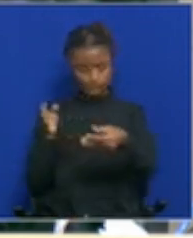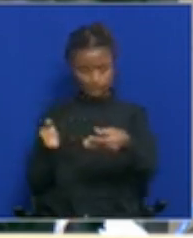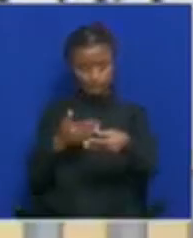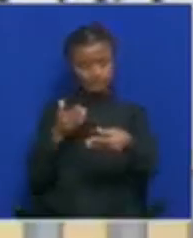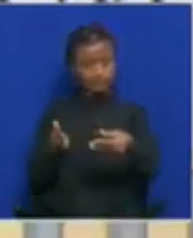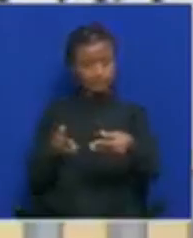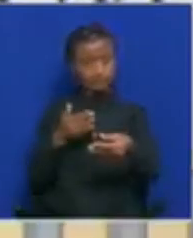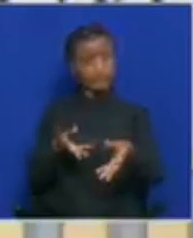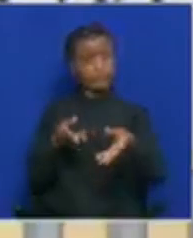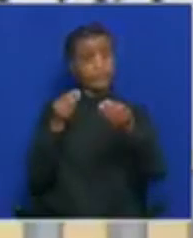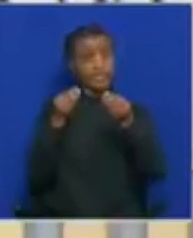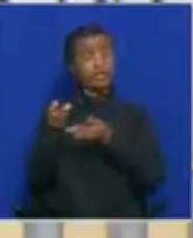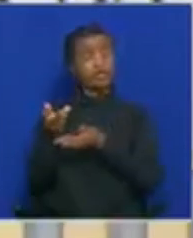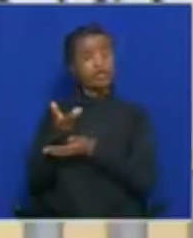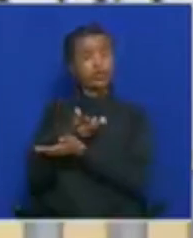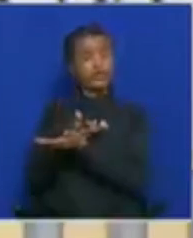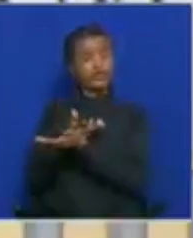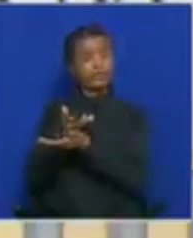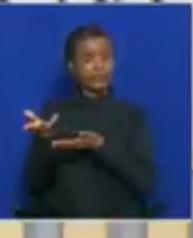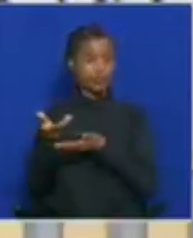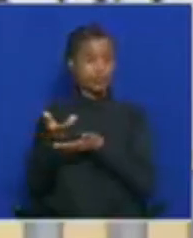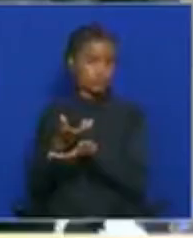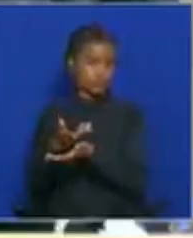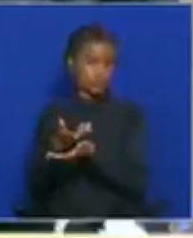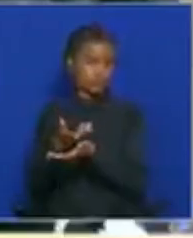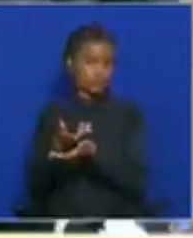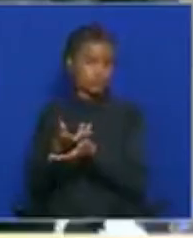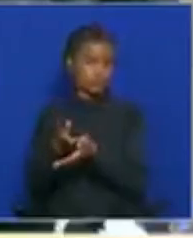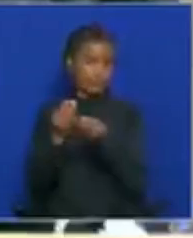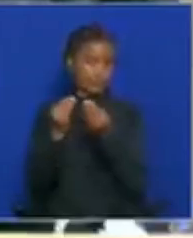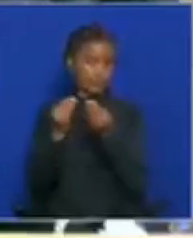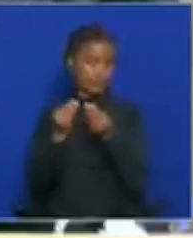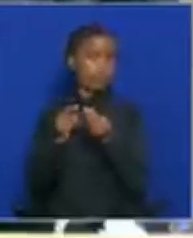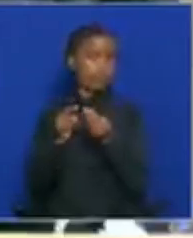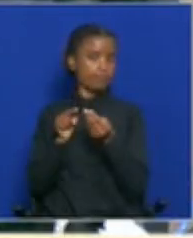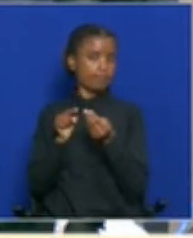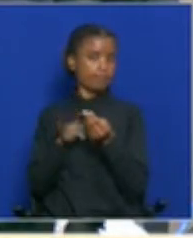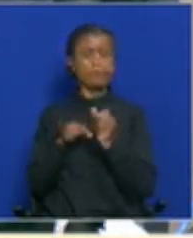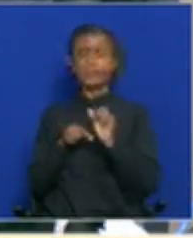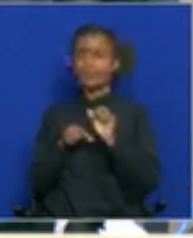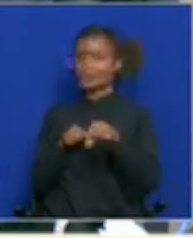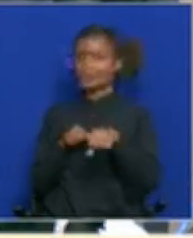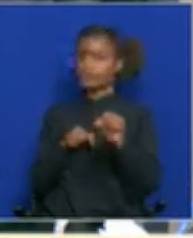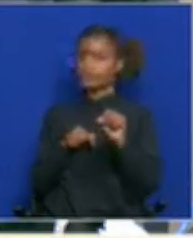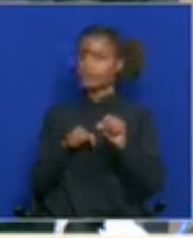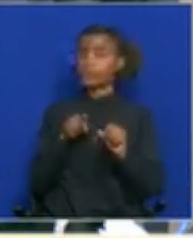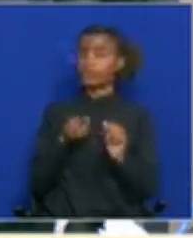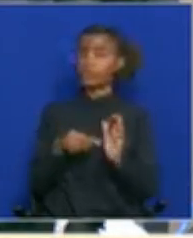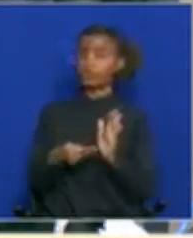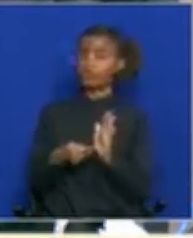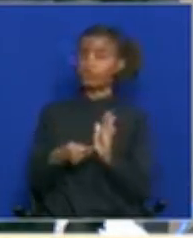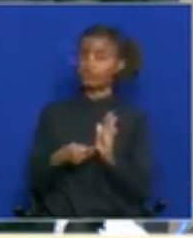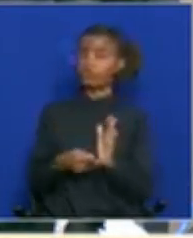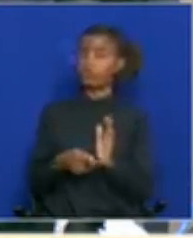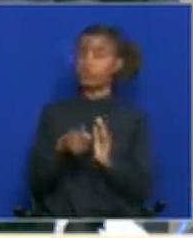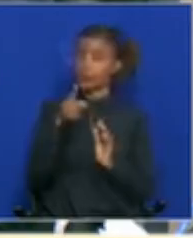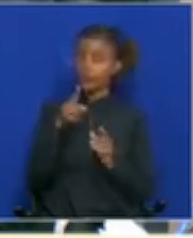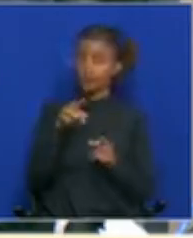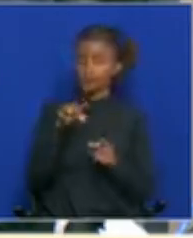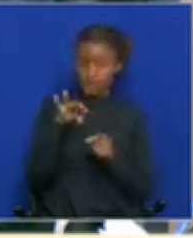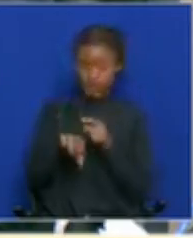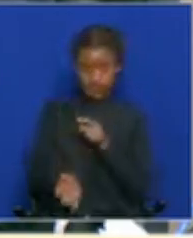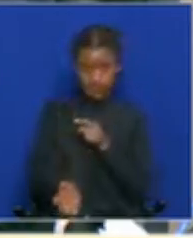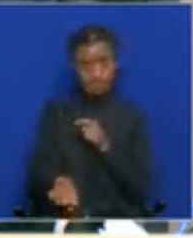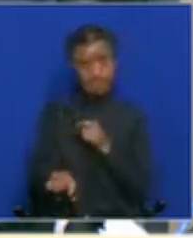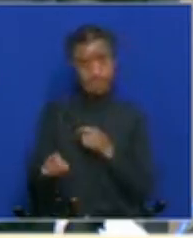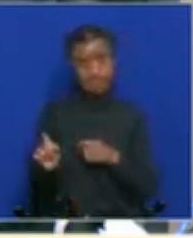And that it was in that correspondence where you established that there was this need